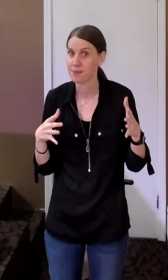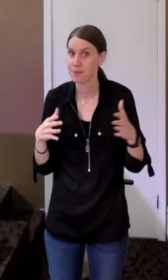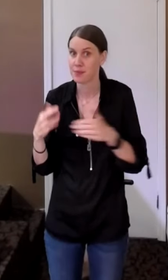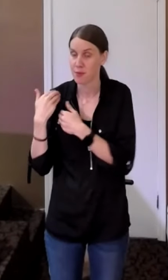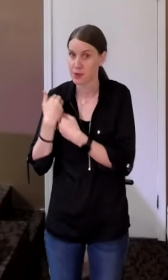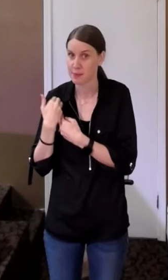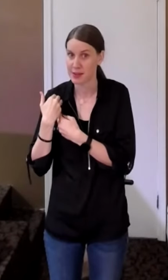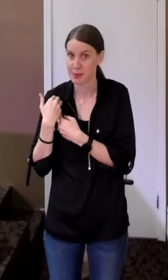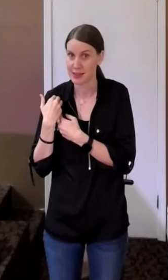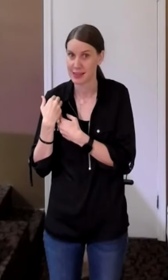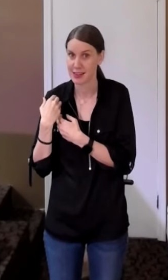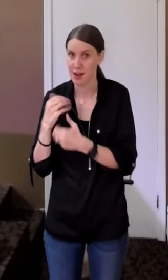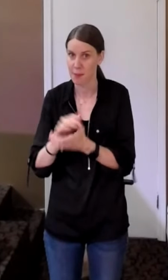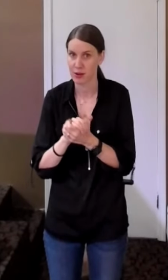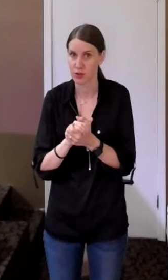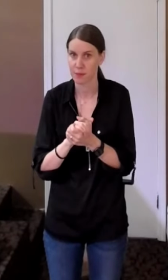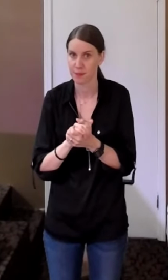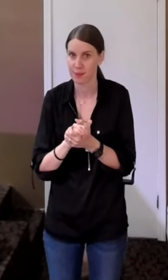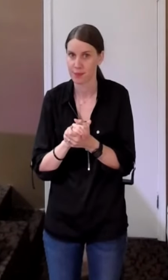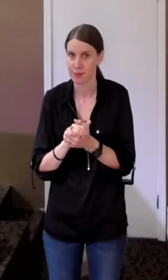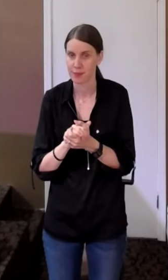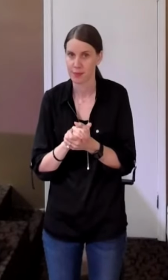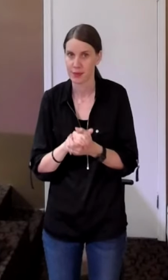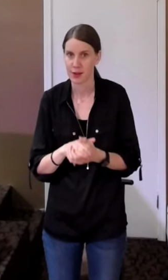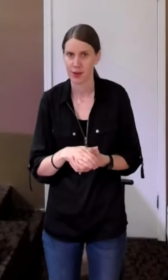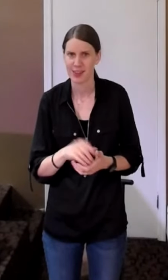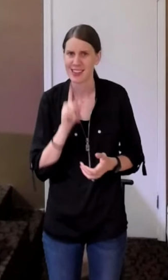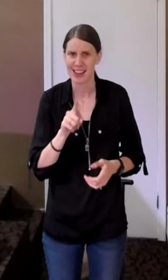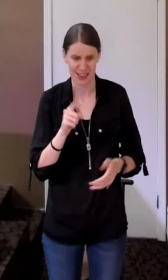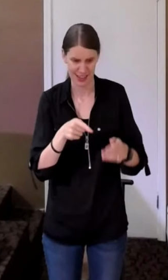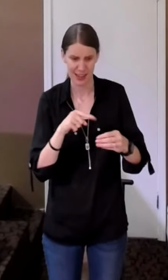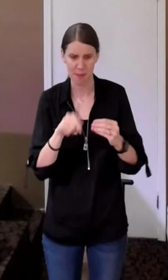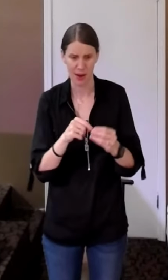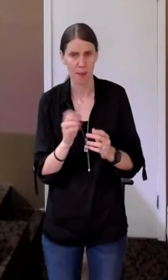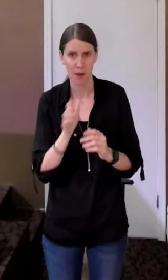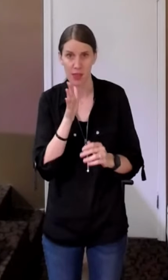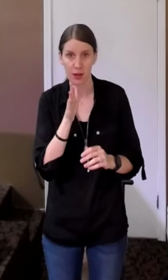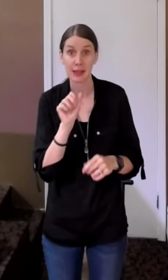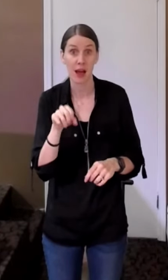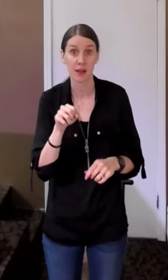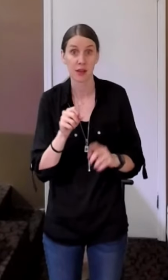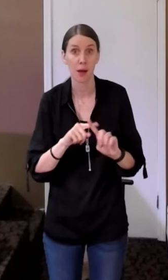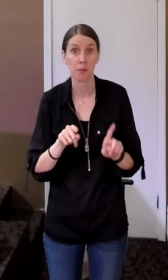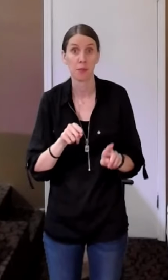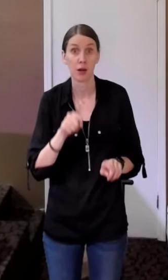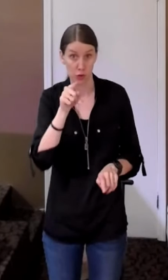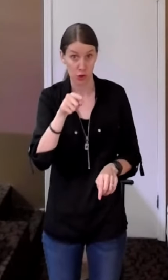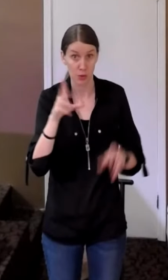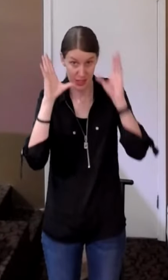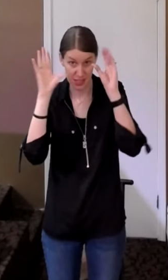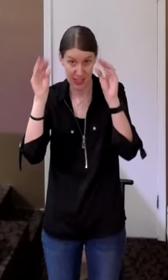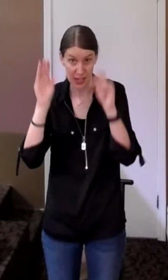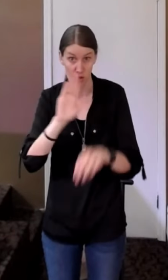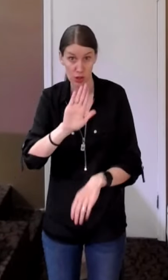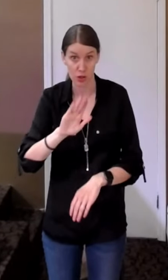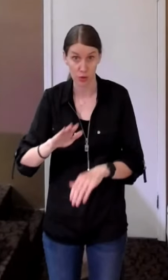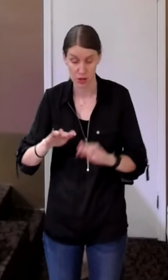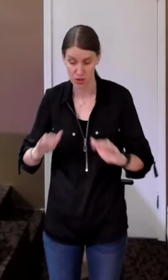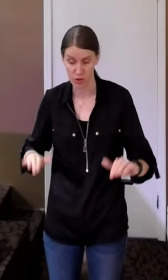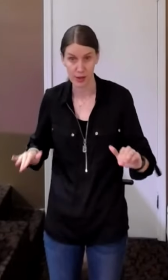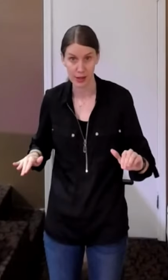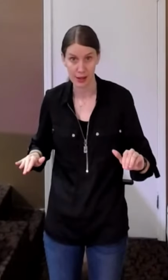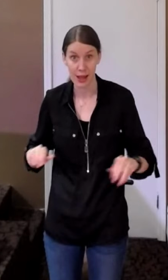of marriage. And you say, wait a minute, this is about a mother, right? Yes. But what you're teaching your children by the way you treat your